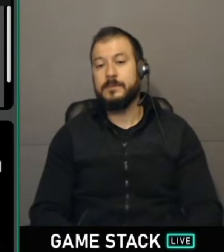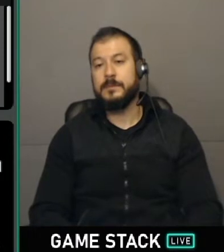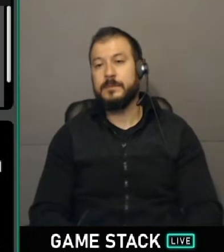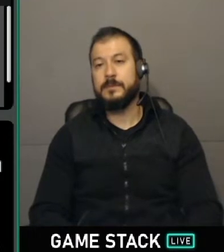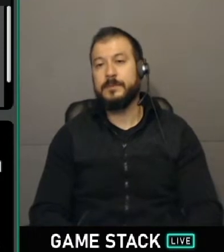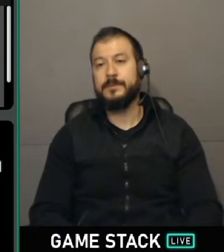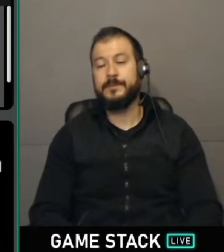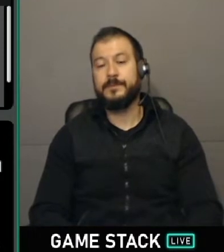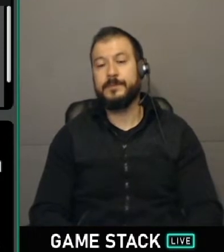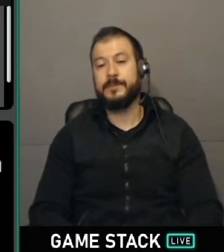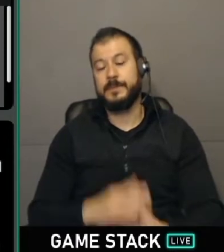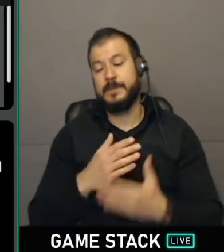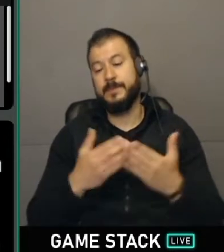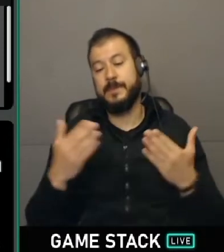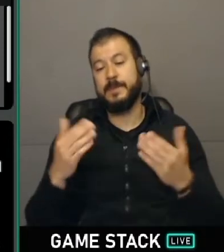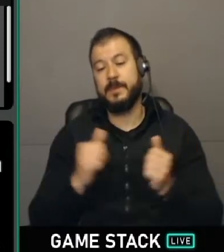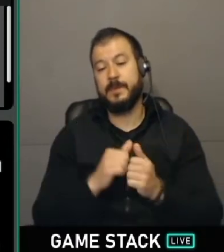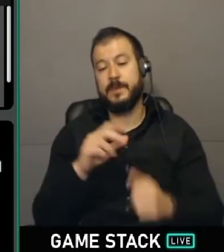dynamic objects.